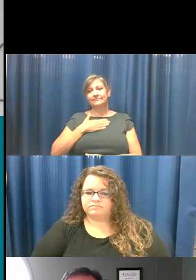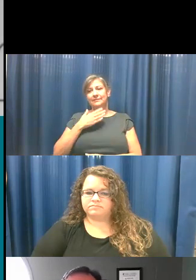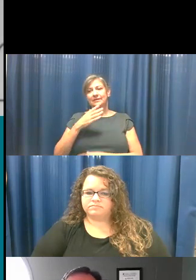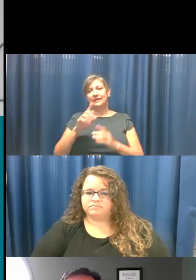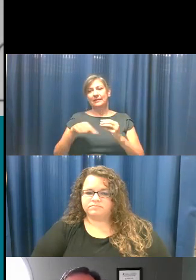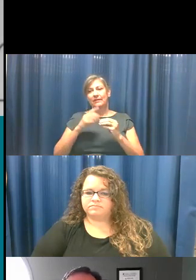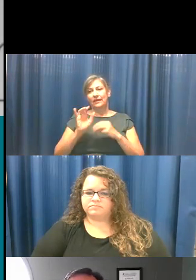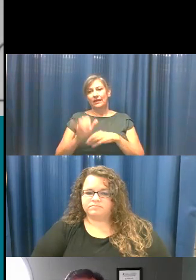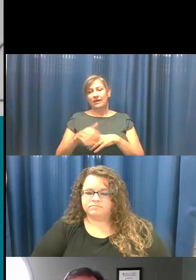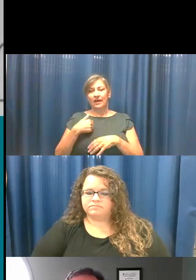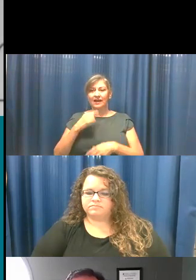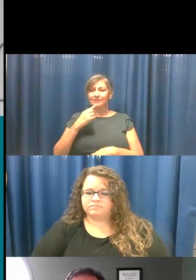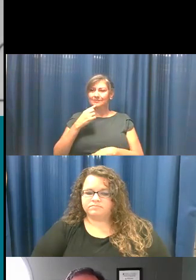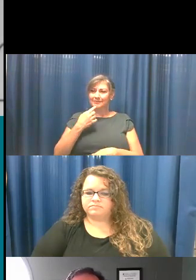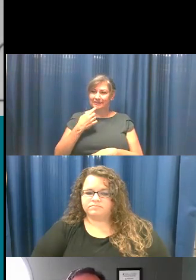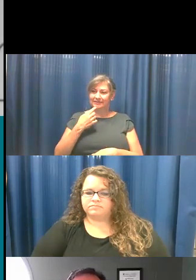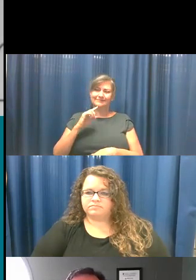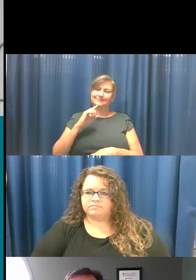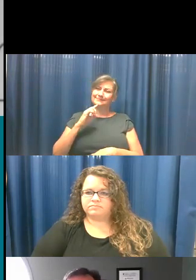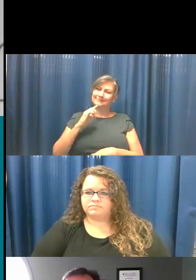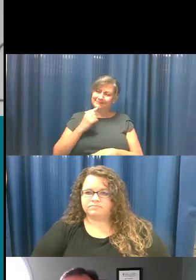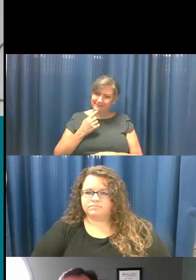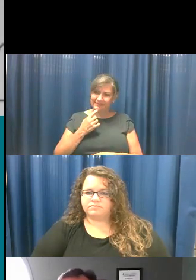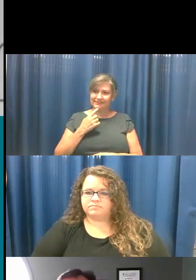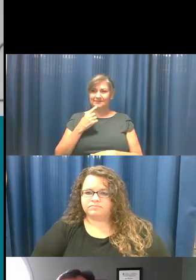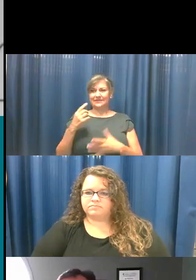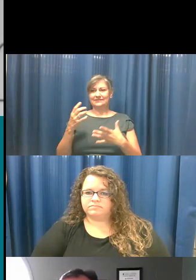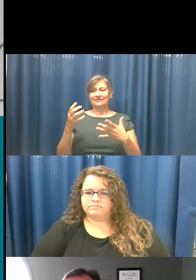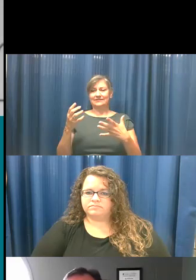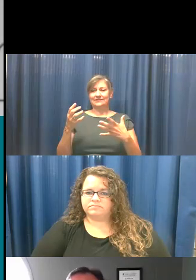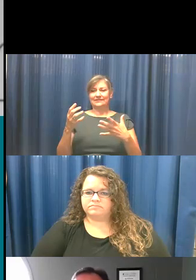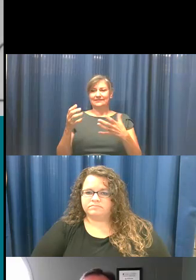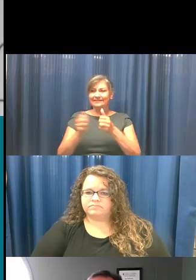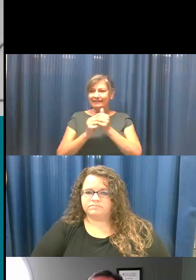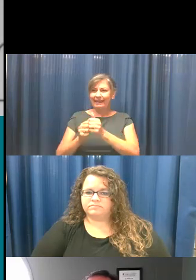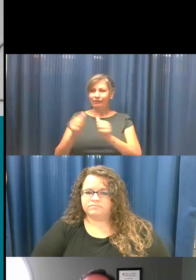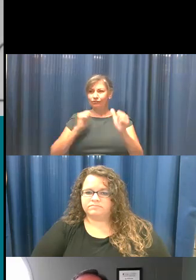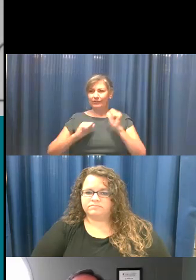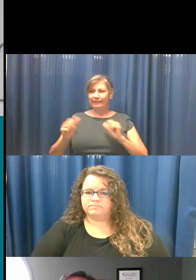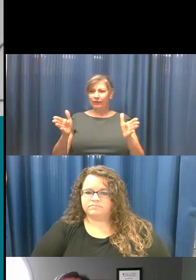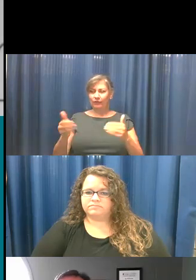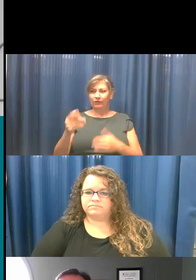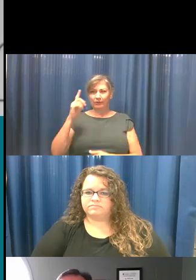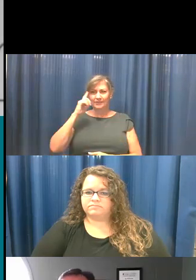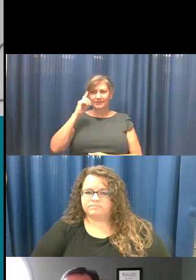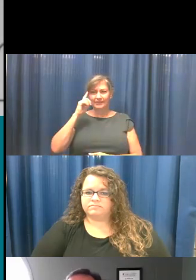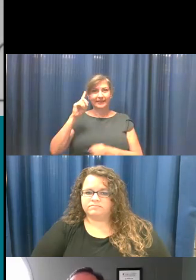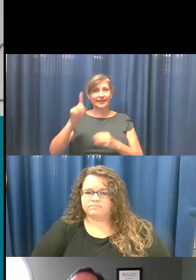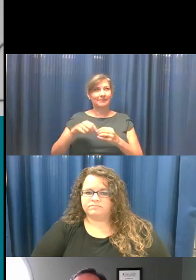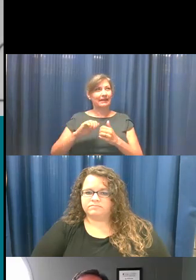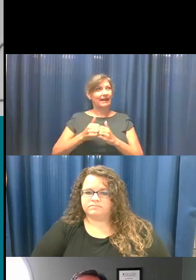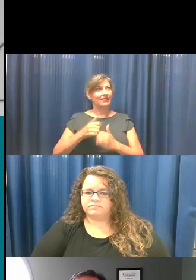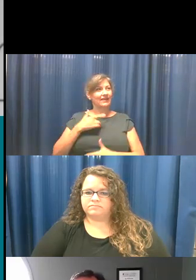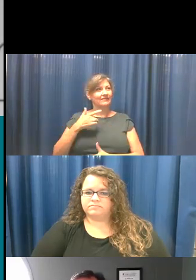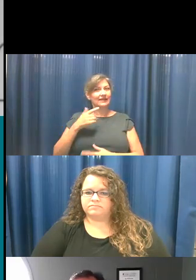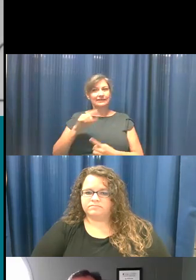I miss terribly being together in the theater. I was thinking about what that always felt like, especially